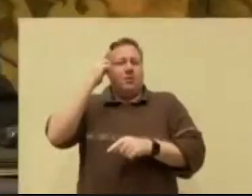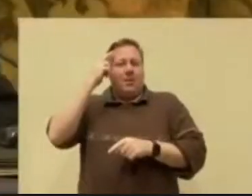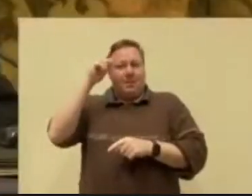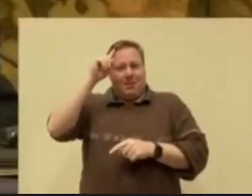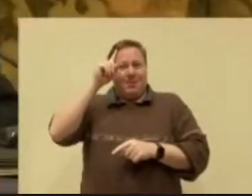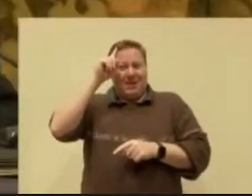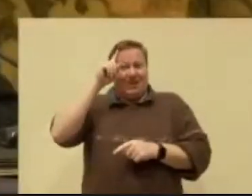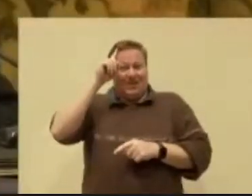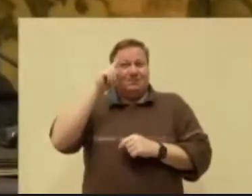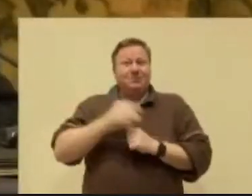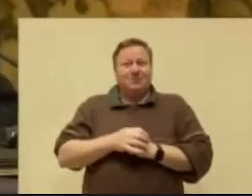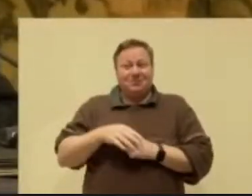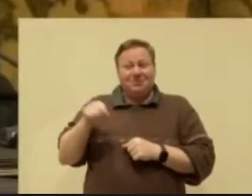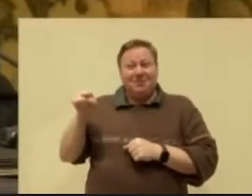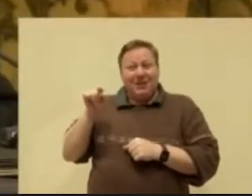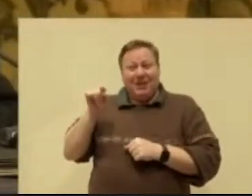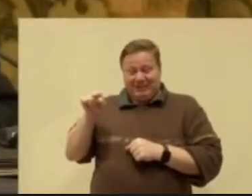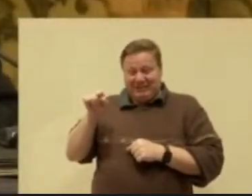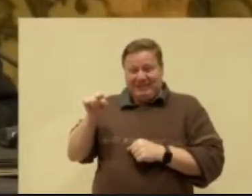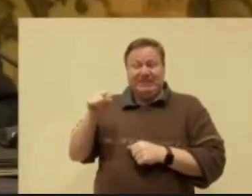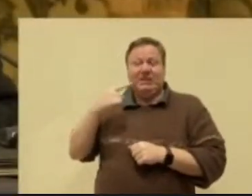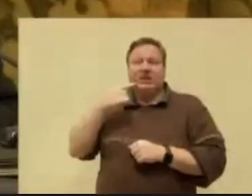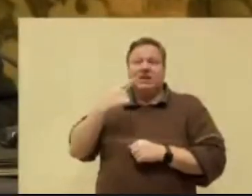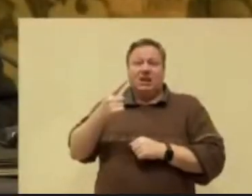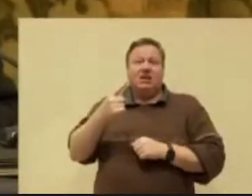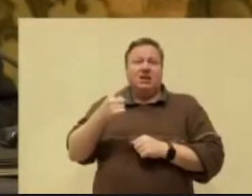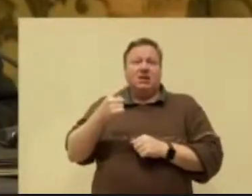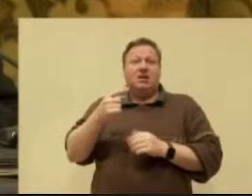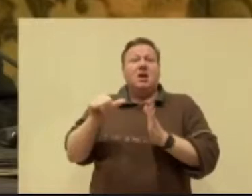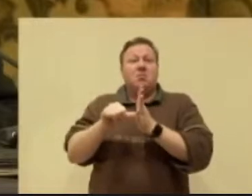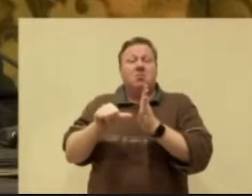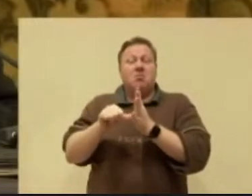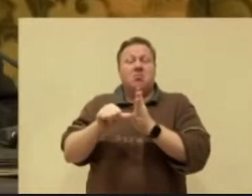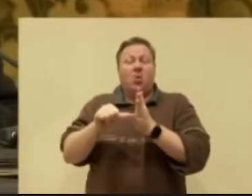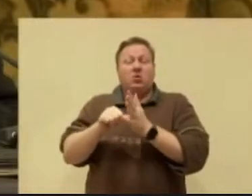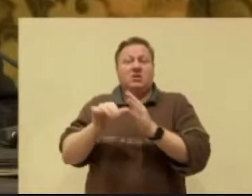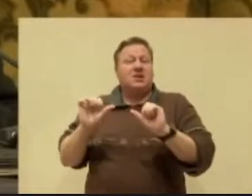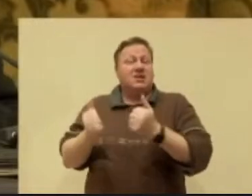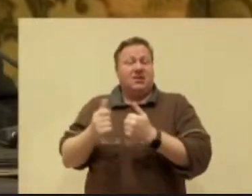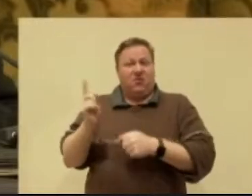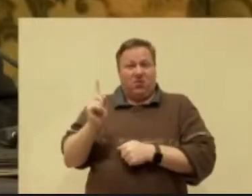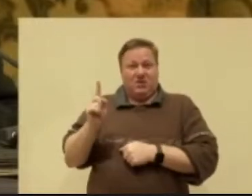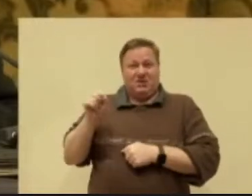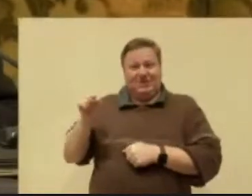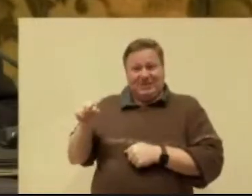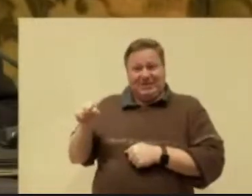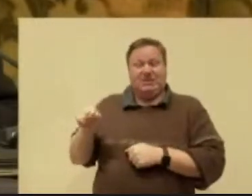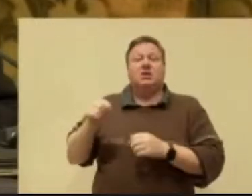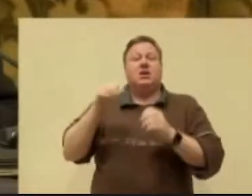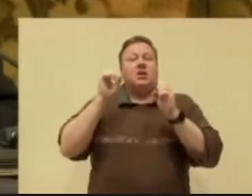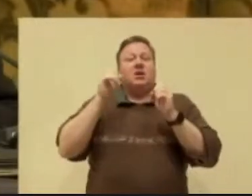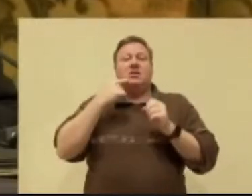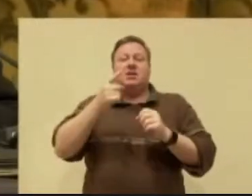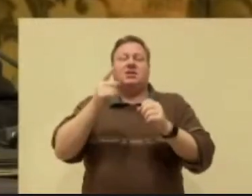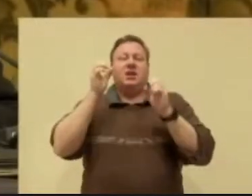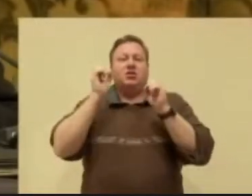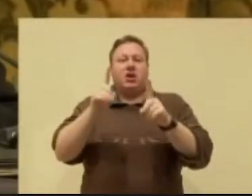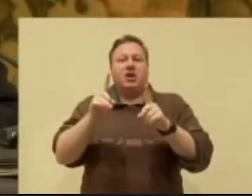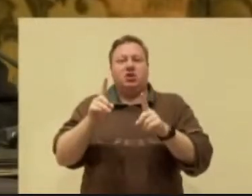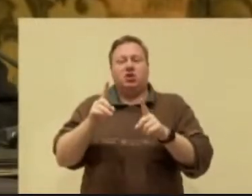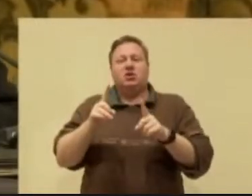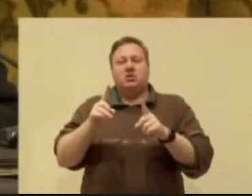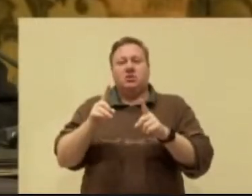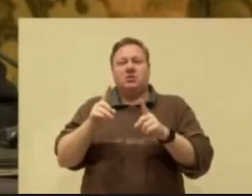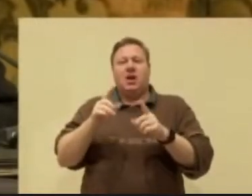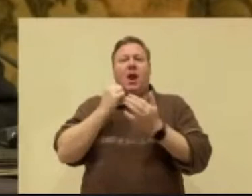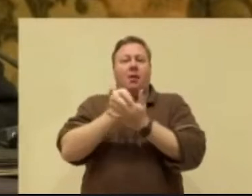channel success is education and we are worried about the pregnancies whether it's in school of out of school first or